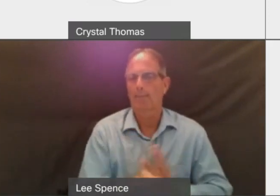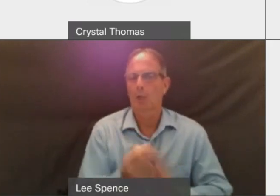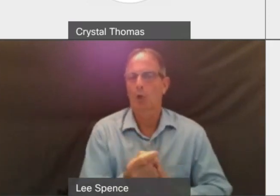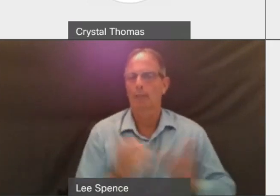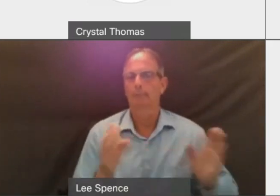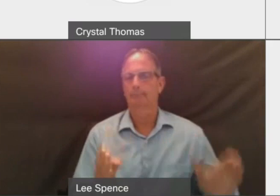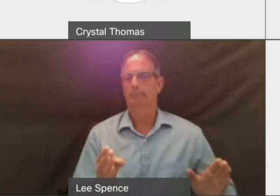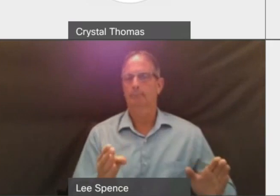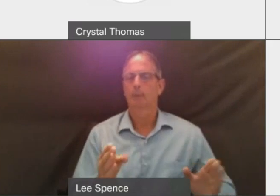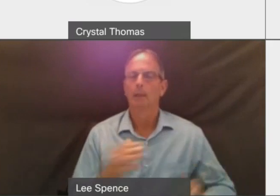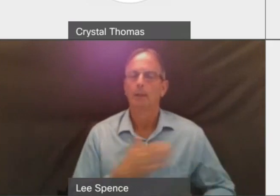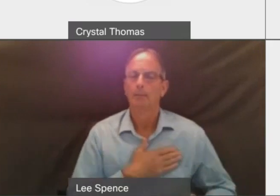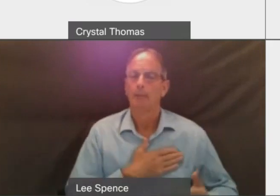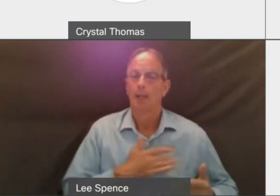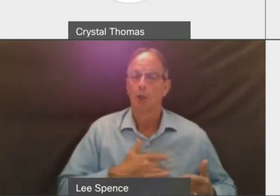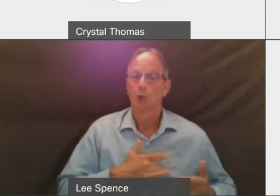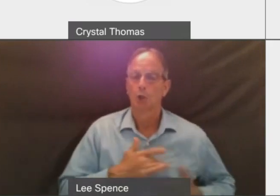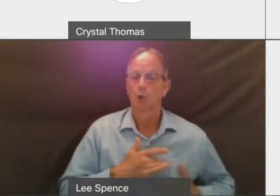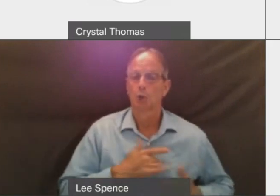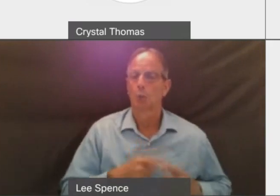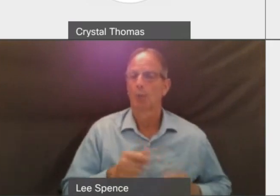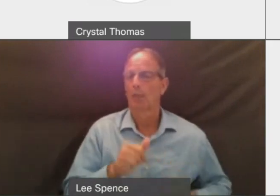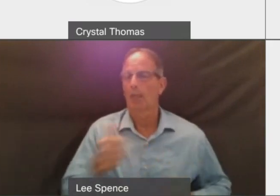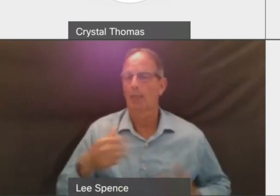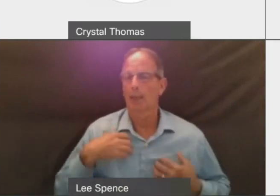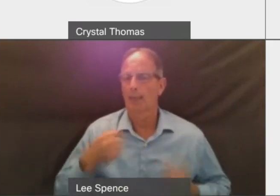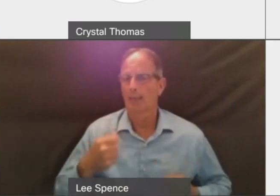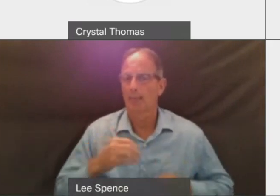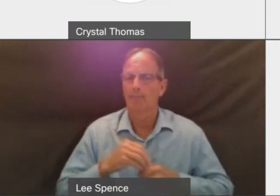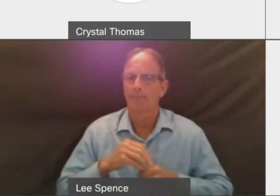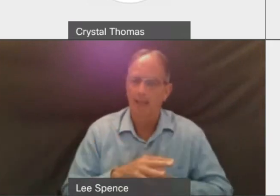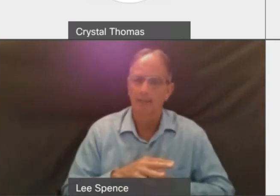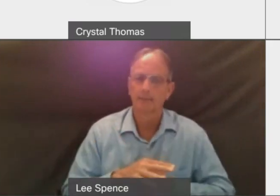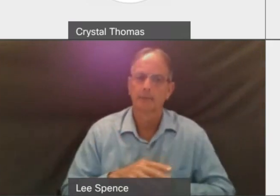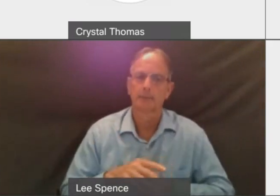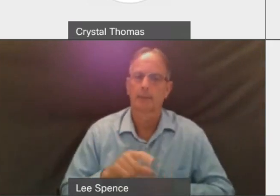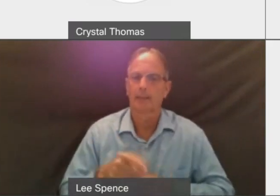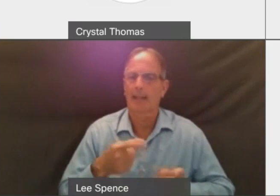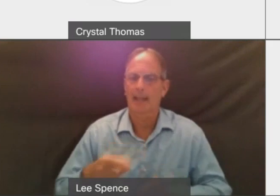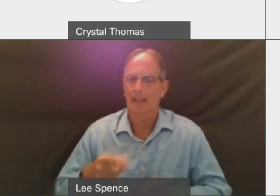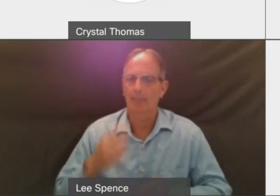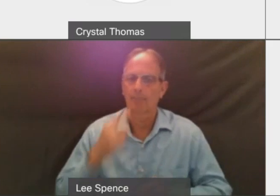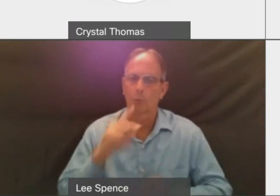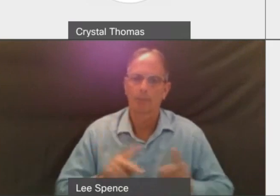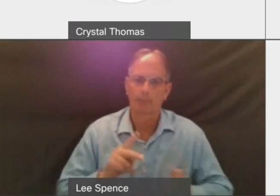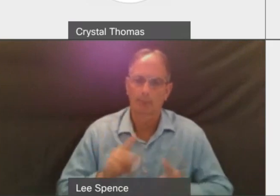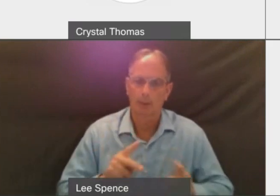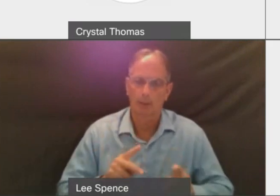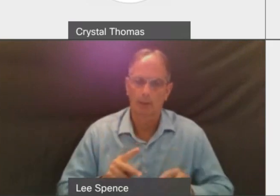because my concern would be, the other health effects of that occurred for folks